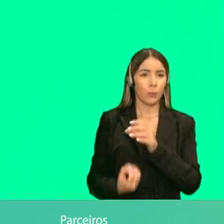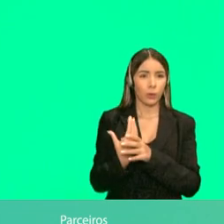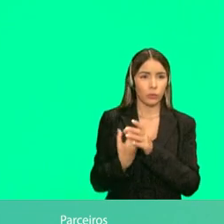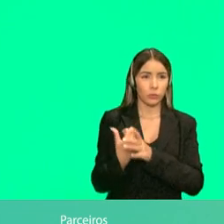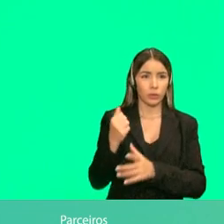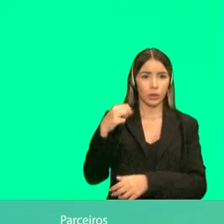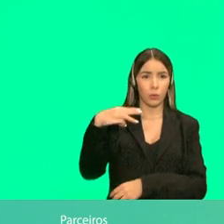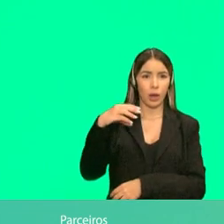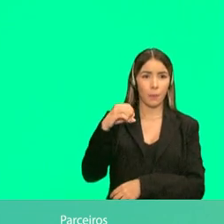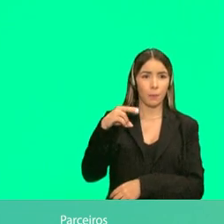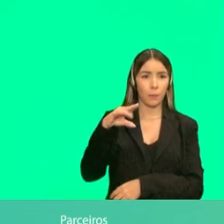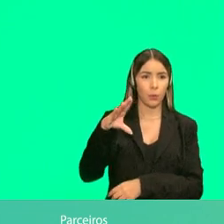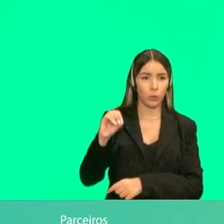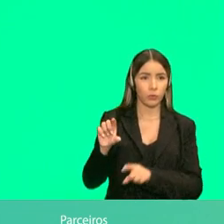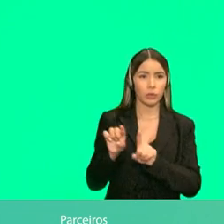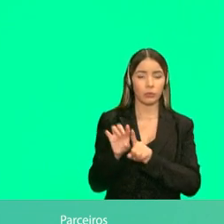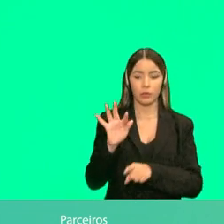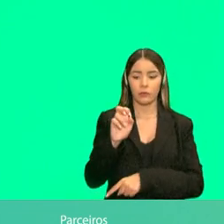sector,